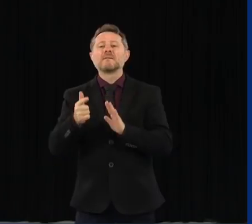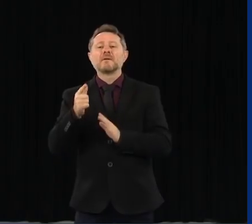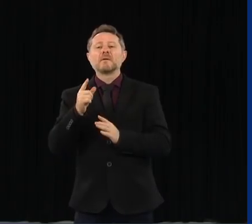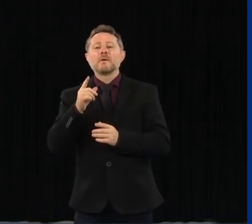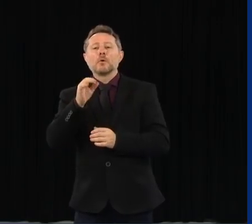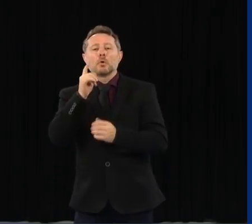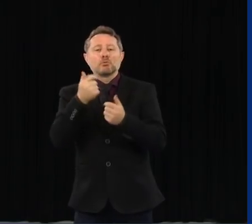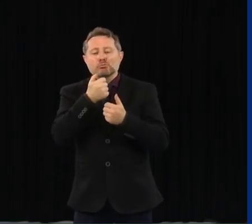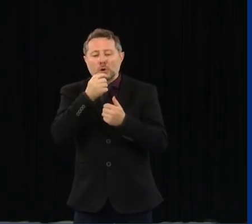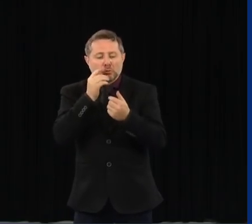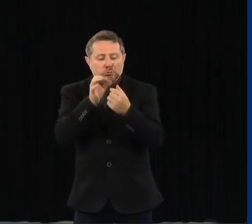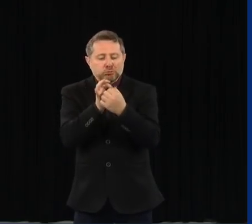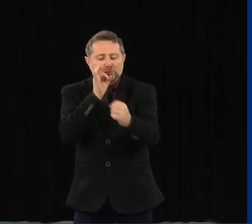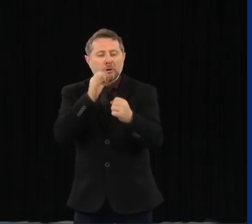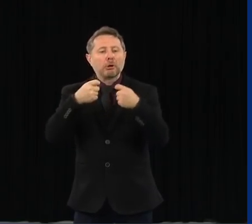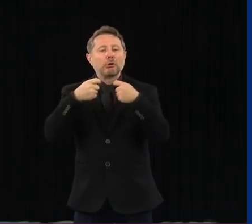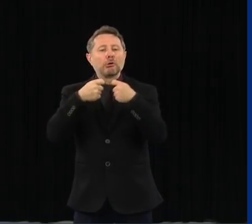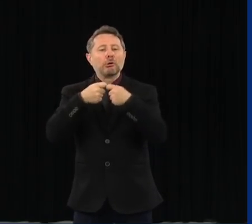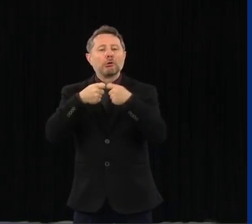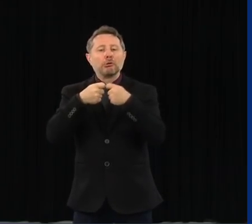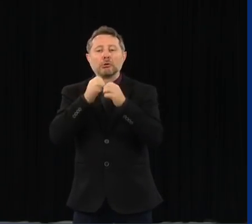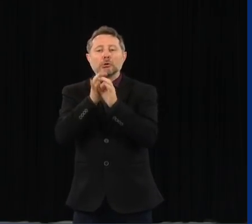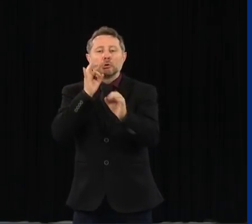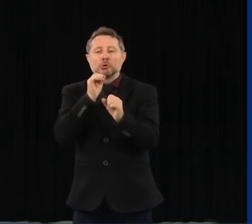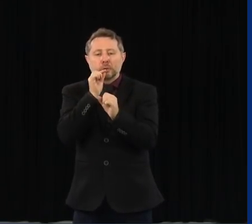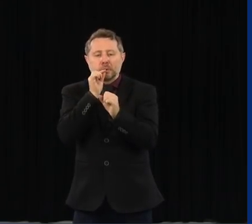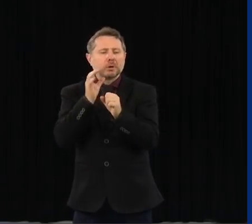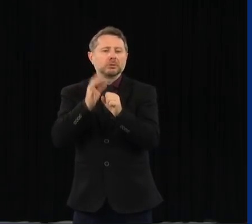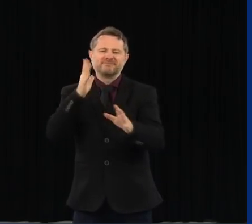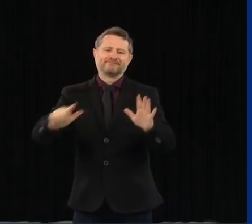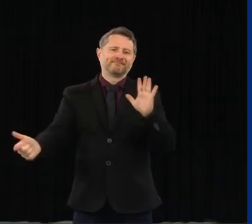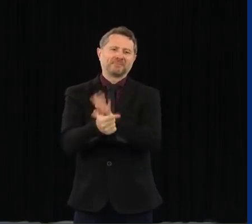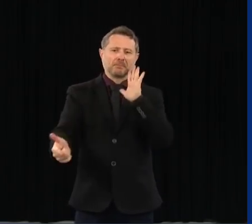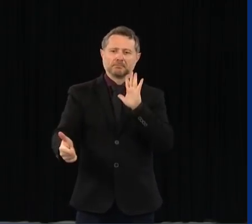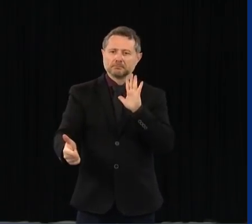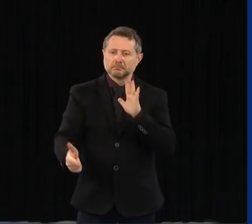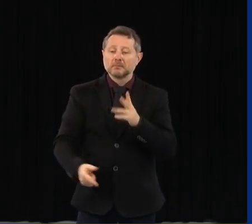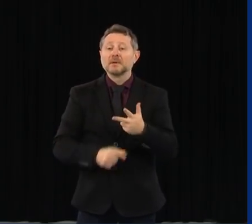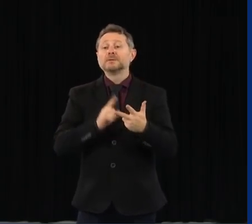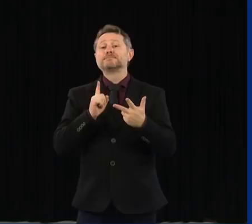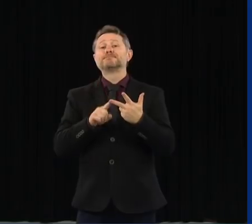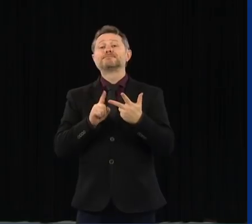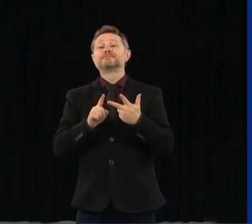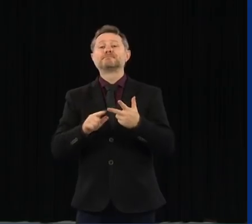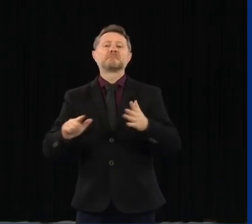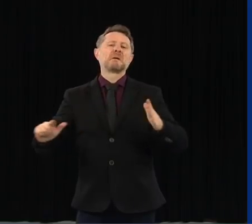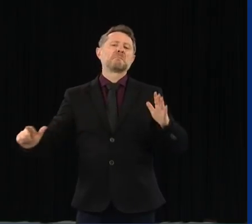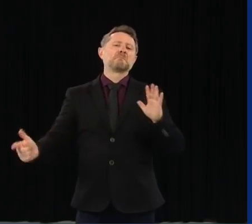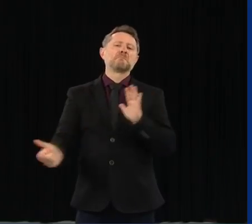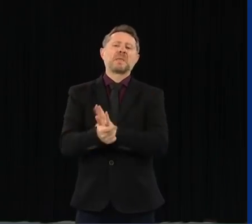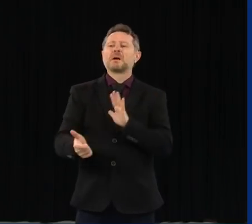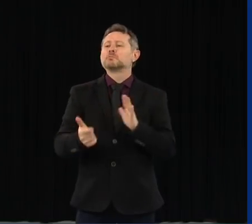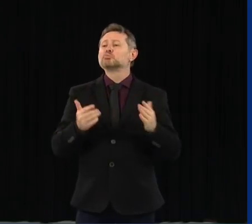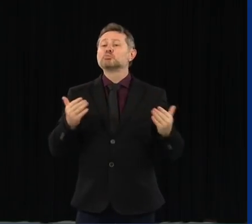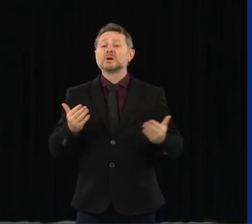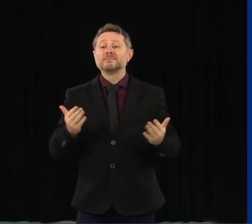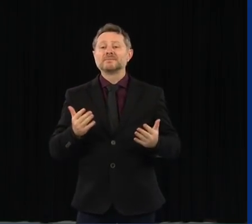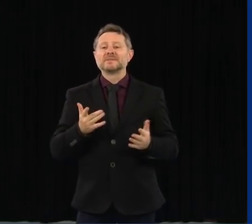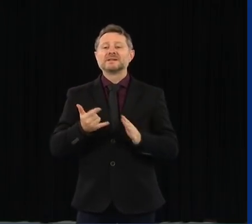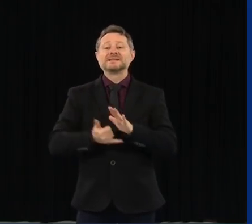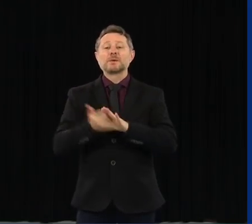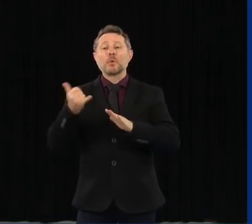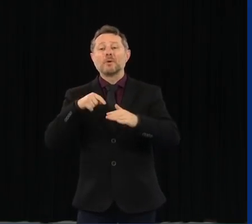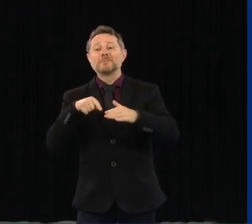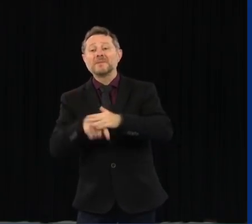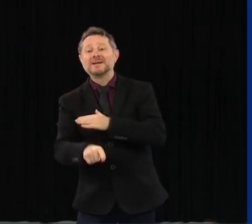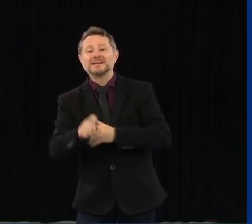scourge that is going across this nation. We banned fentanyl, a ban against repeat subway sex